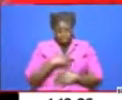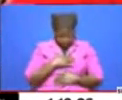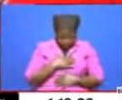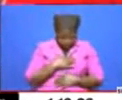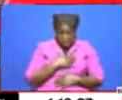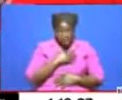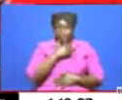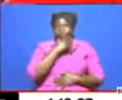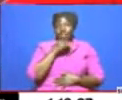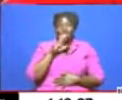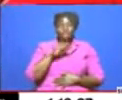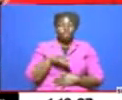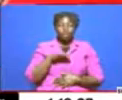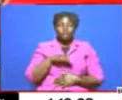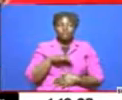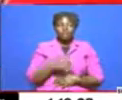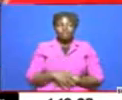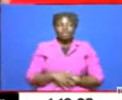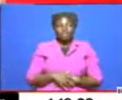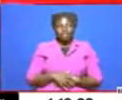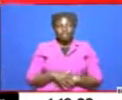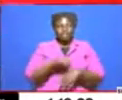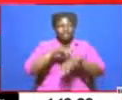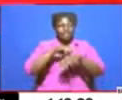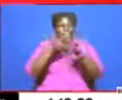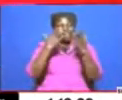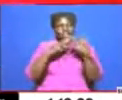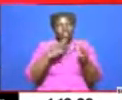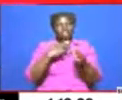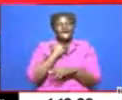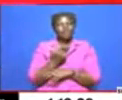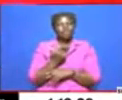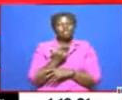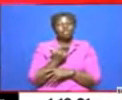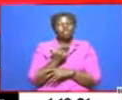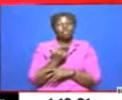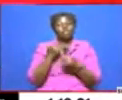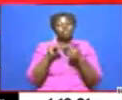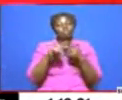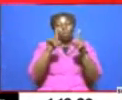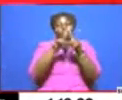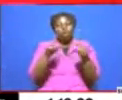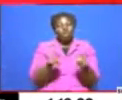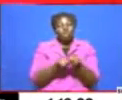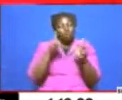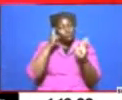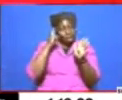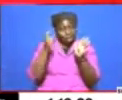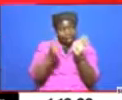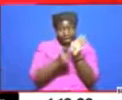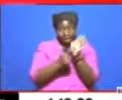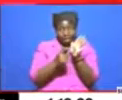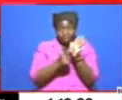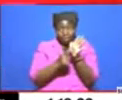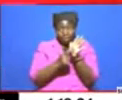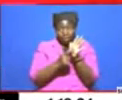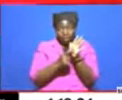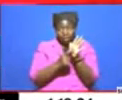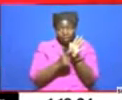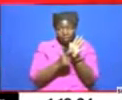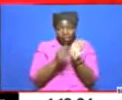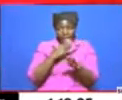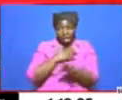gentlemen, as I conclude, I would like to also recognize our women